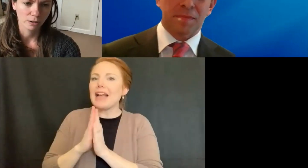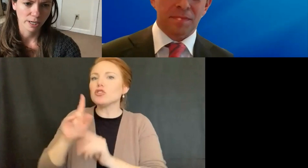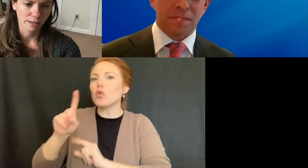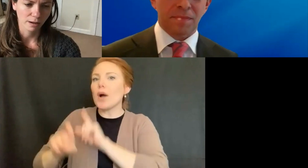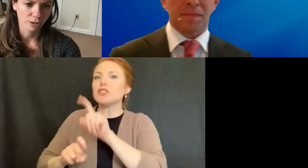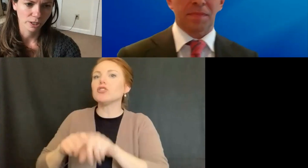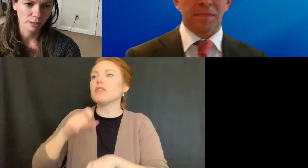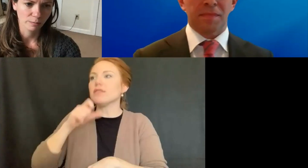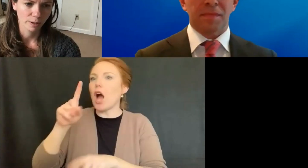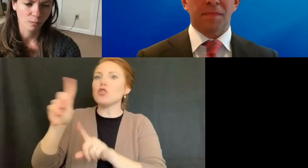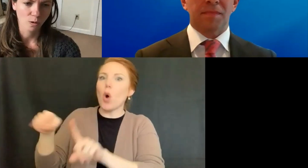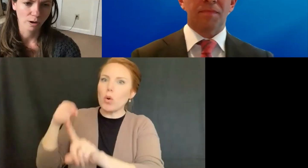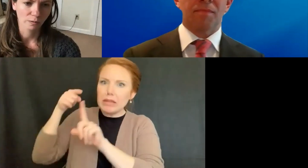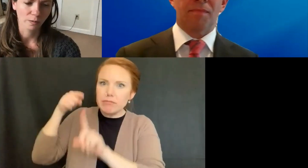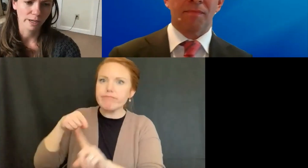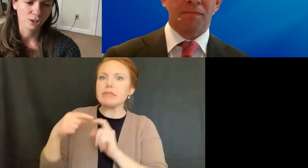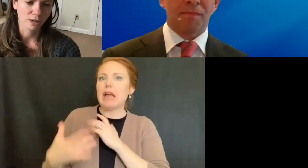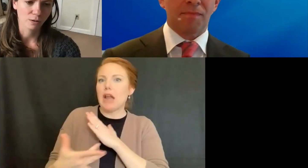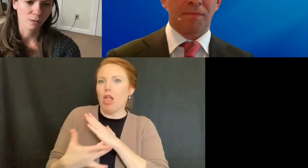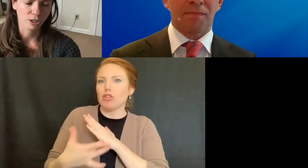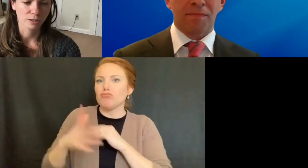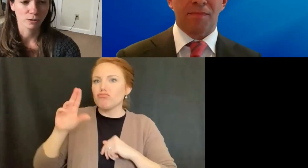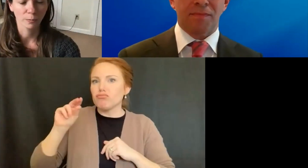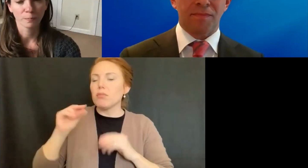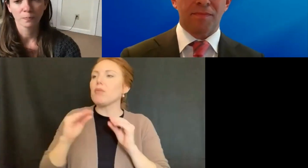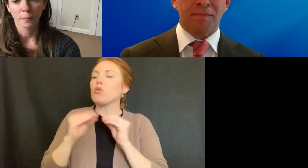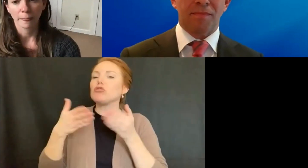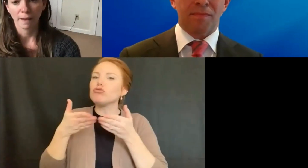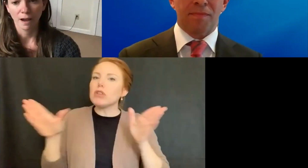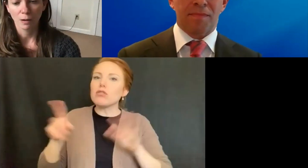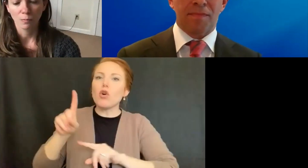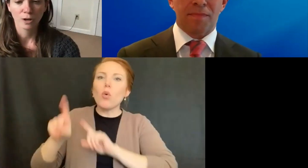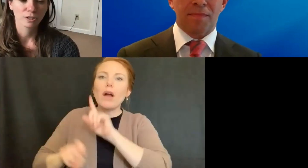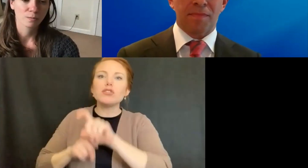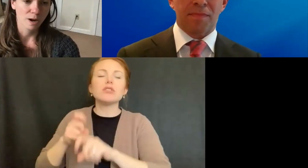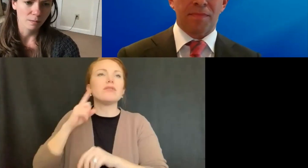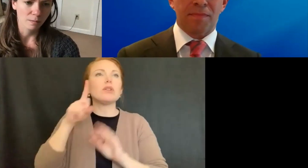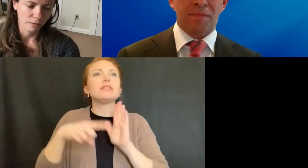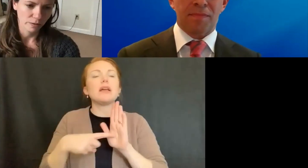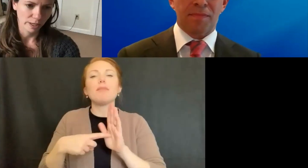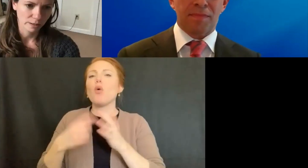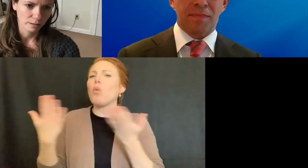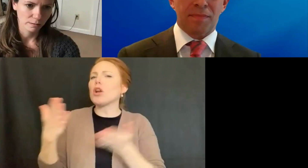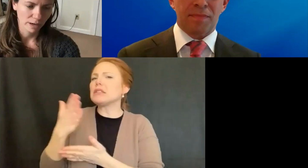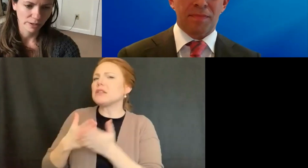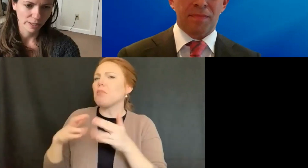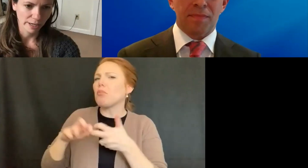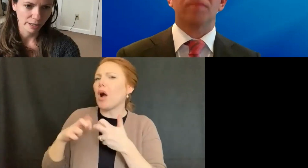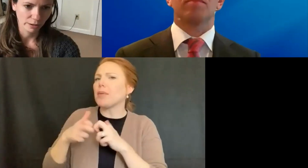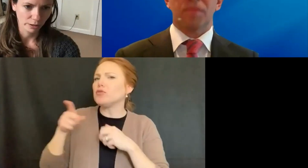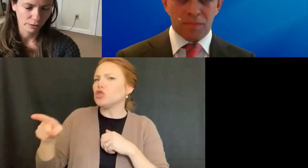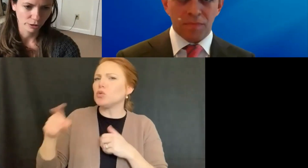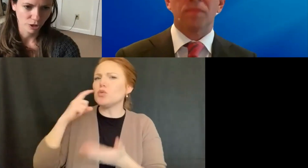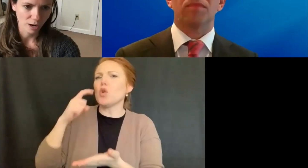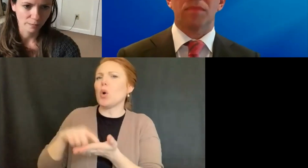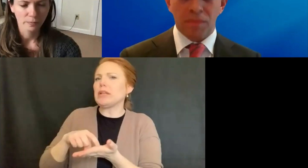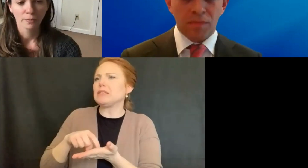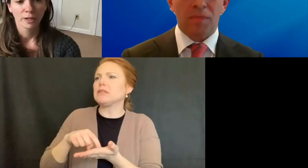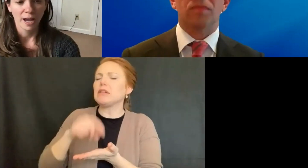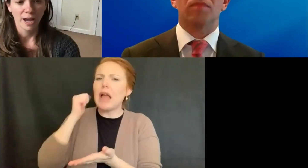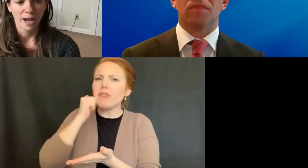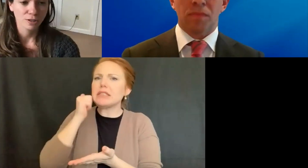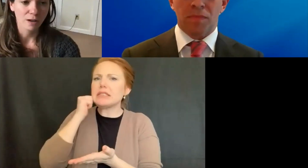at your technology, but more like general questions. So what are some problems that you face every day in your